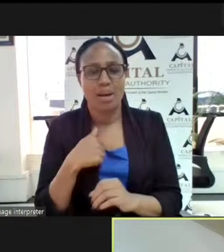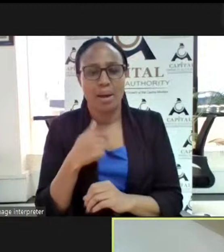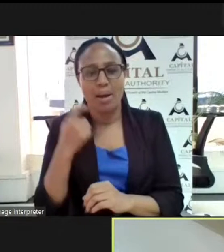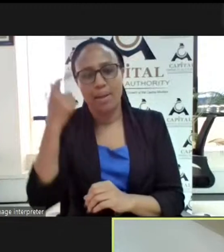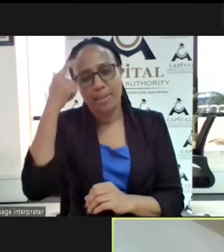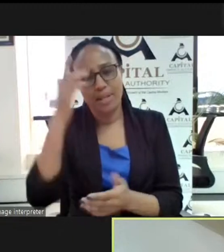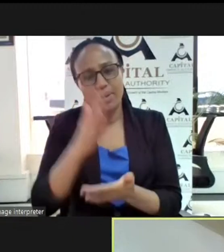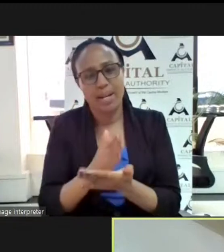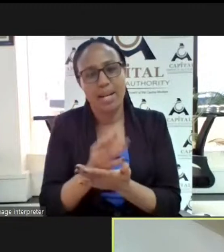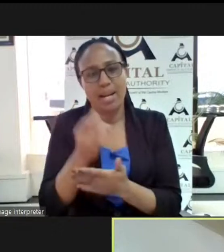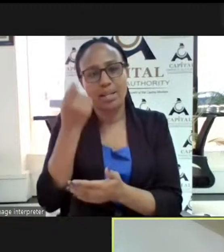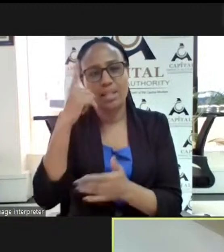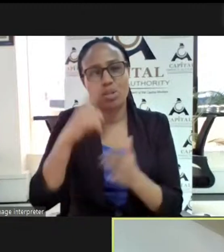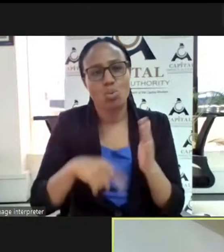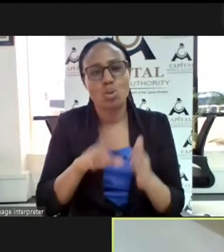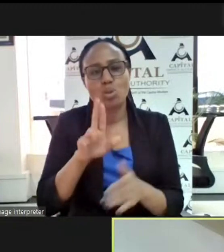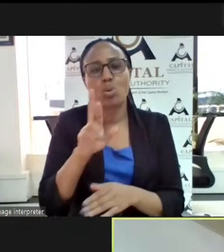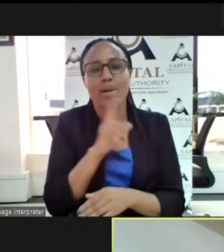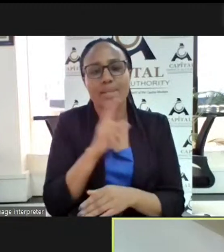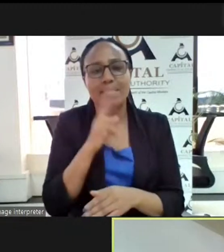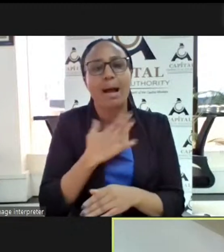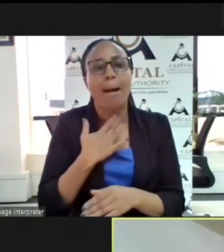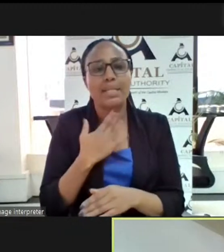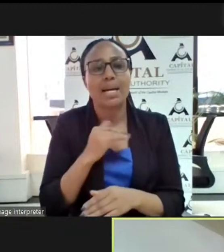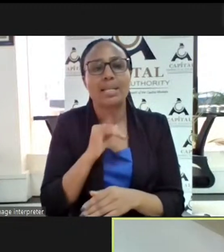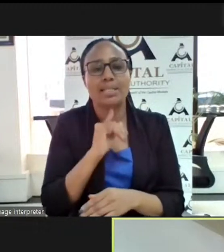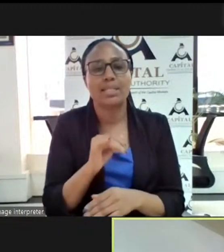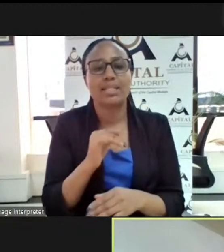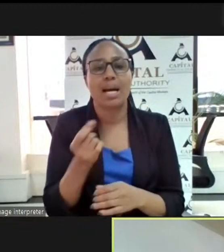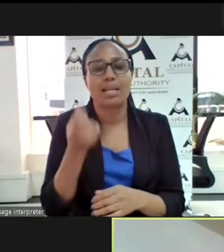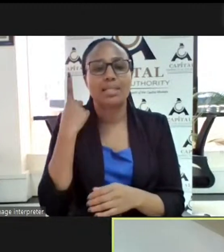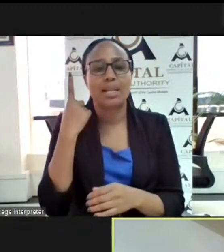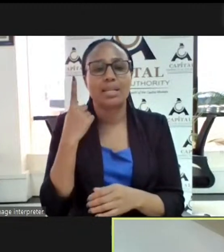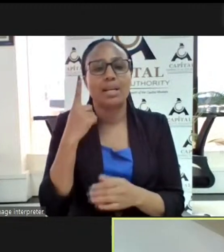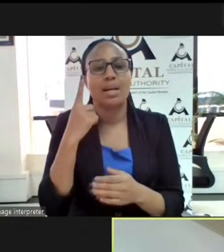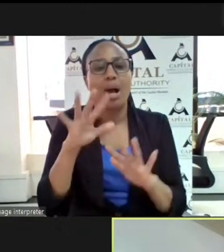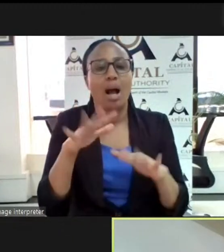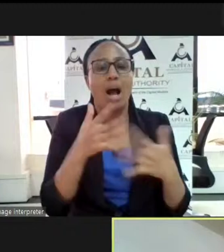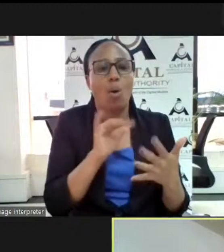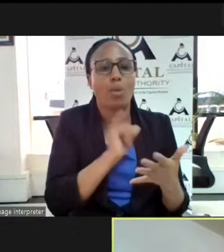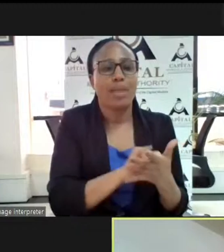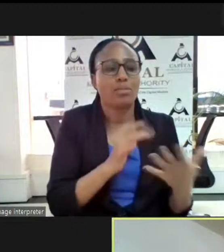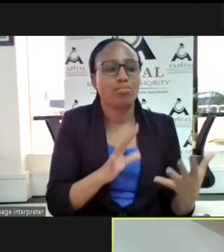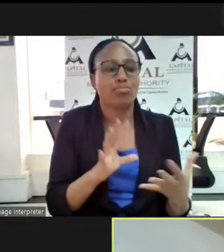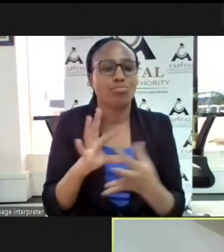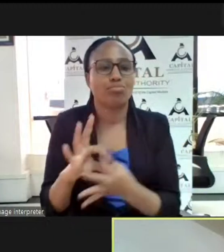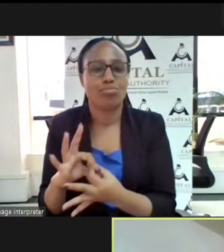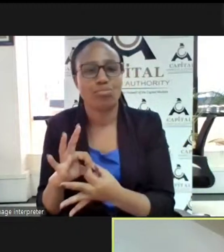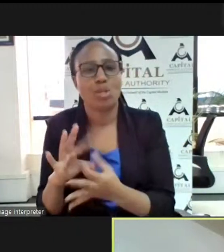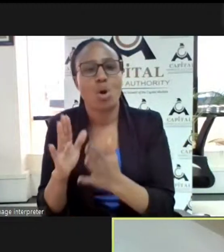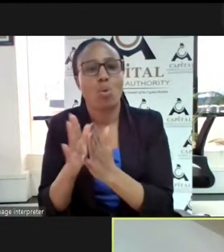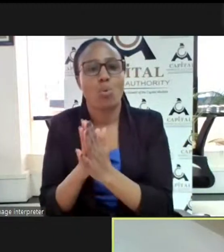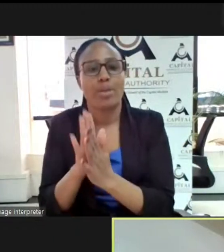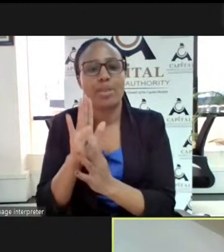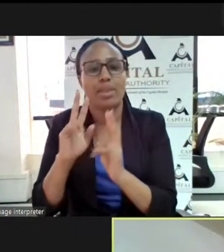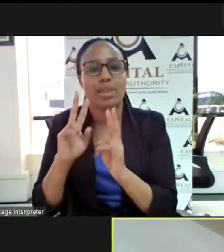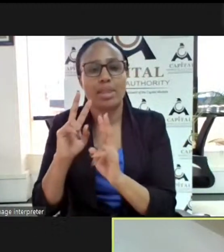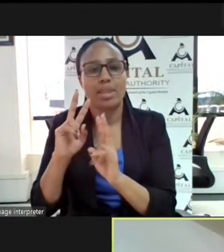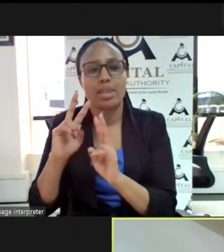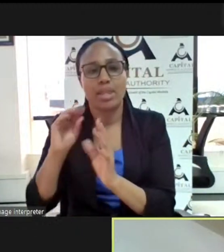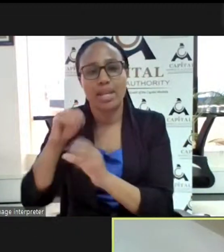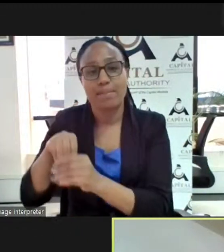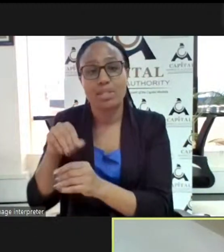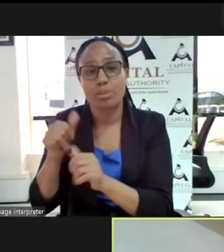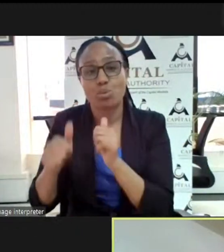really understanding what your risk appetite is and understanding how that corresponds to the investments that you are looking at is quite key.